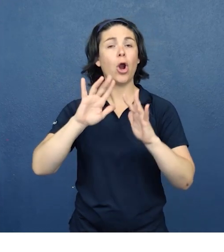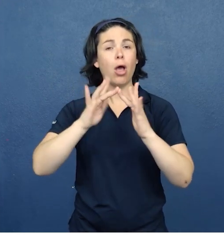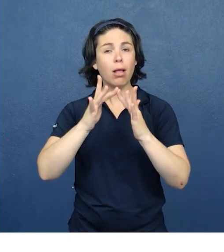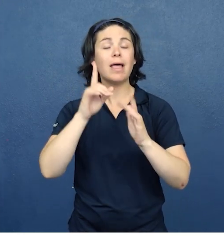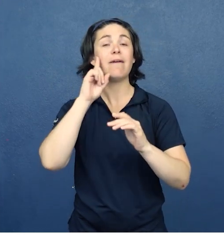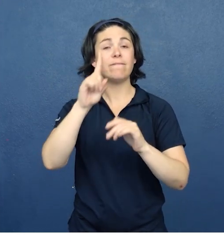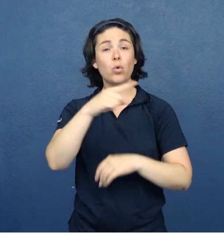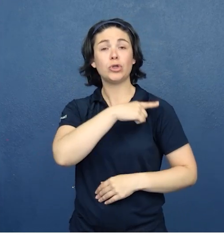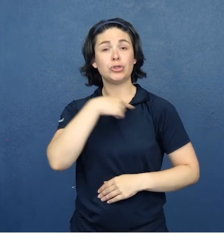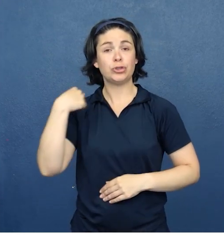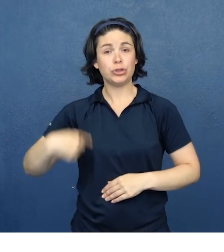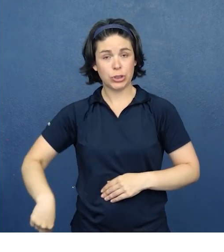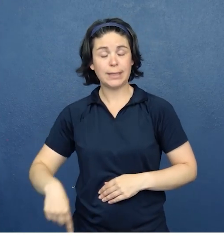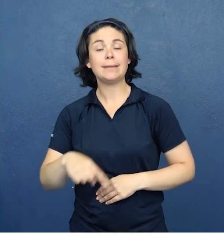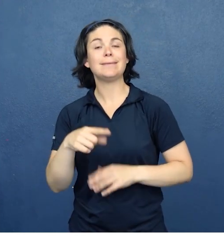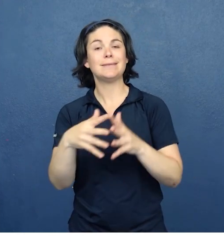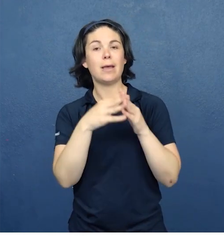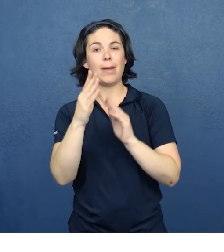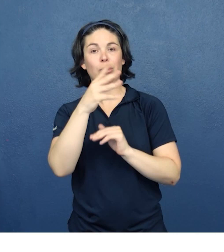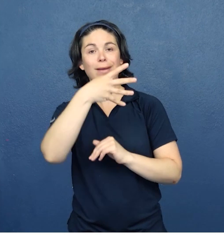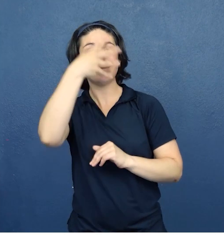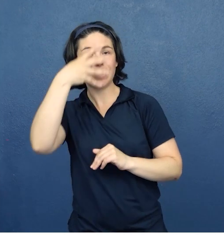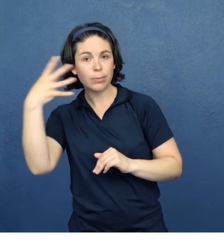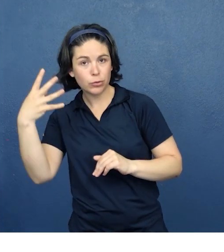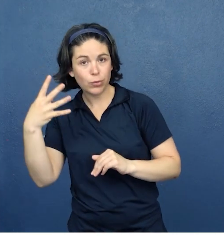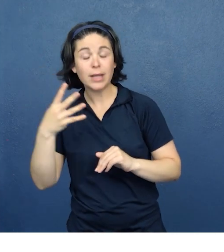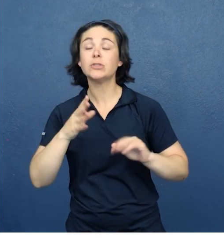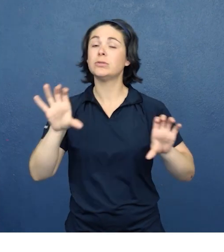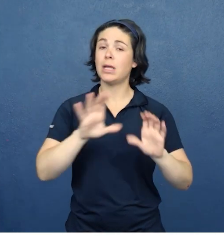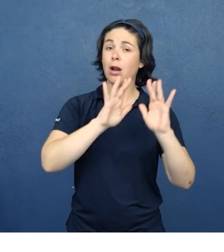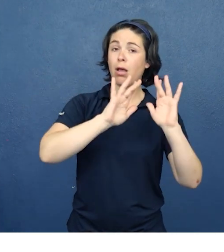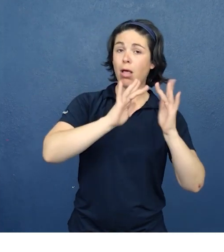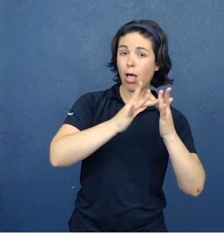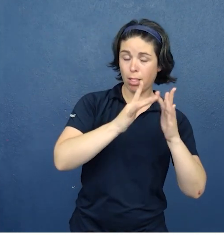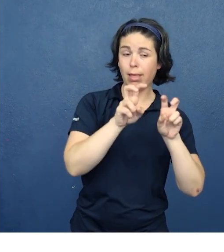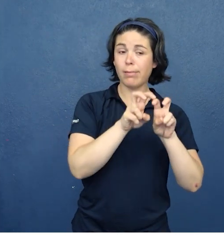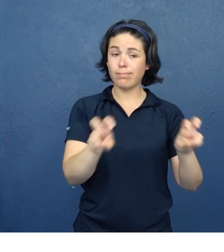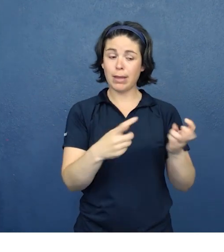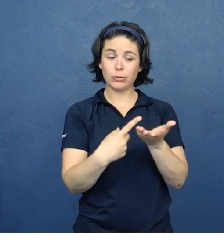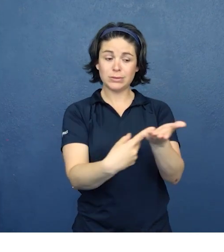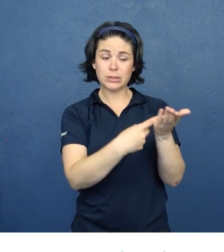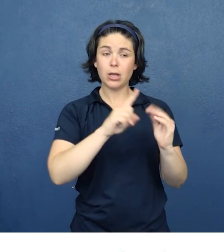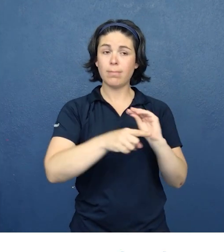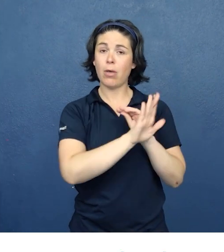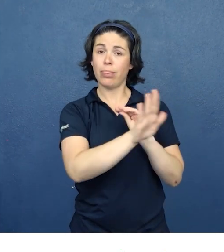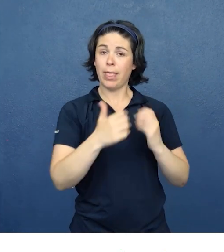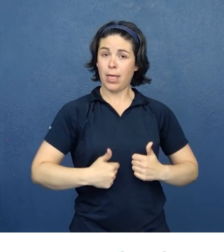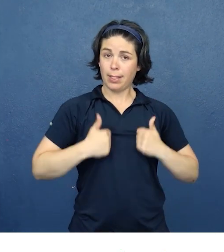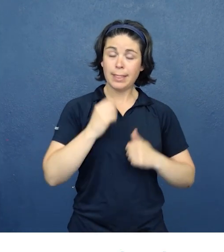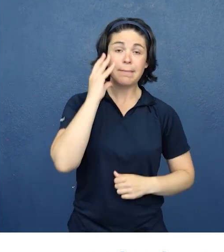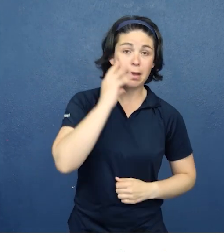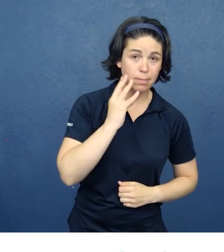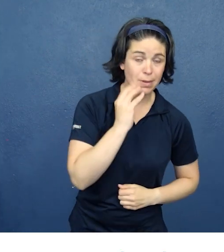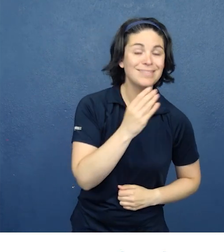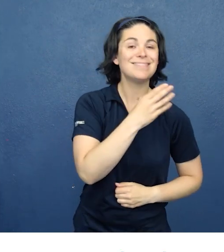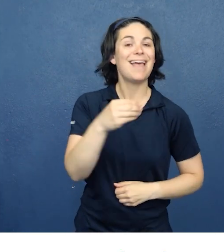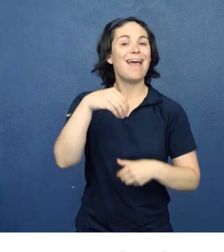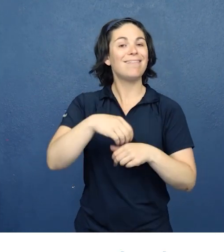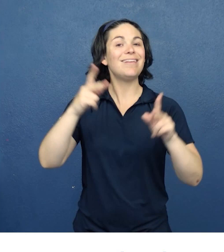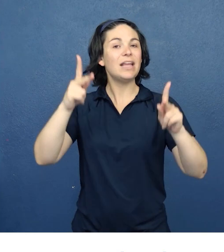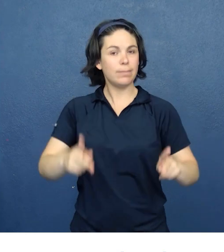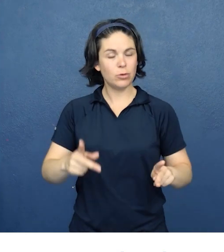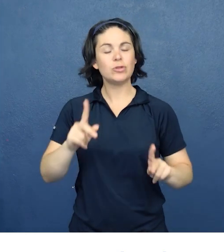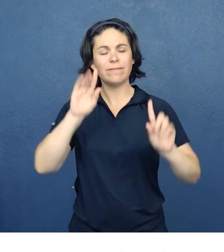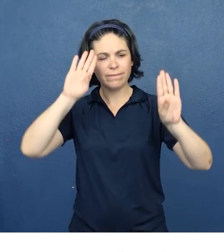evaluations in Chinese American immigrants, an online panel discussion about lived experiences, and an in-person event focused on